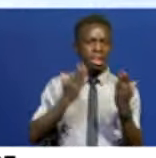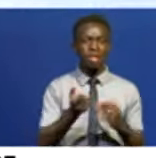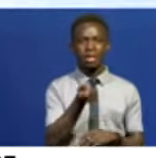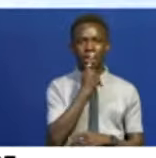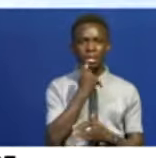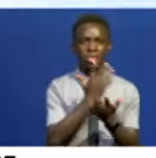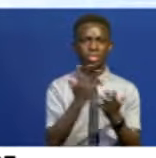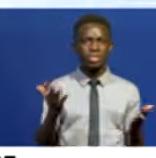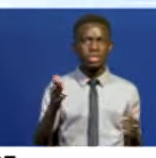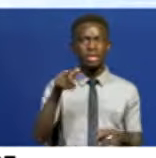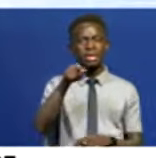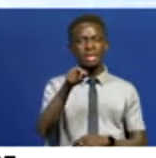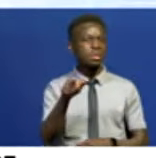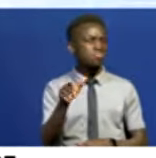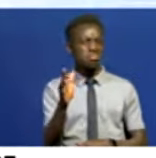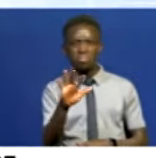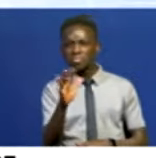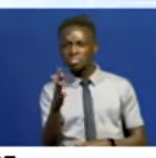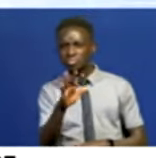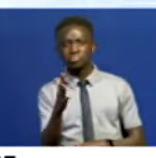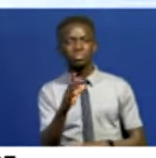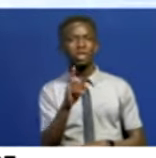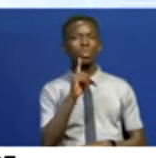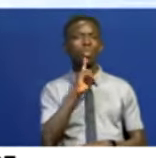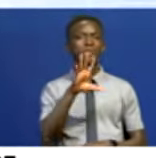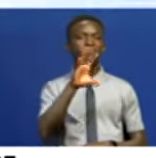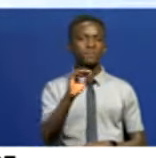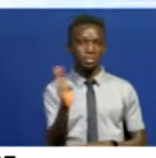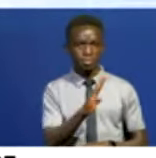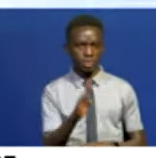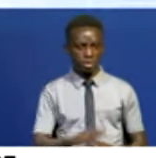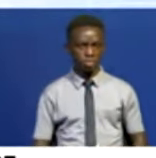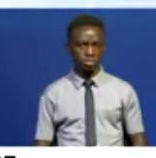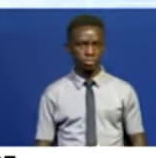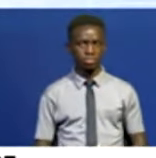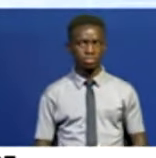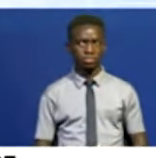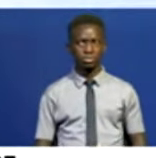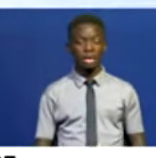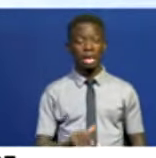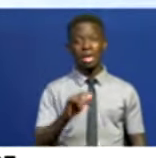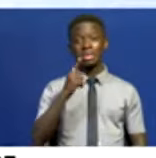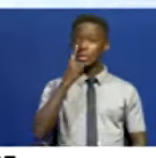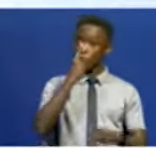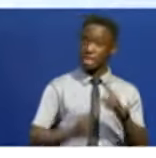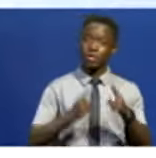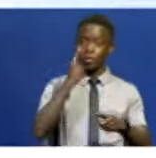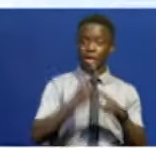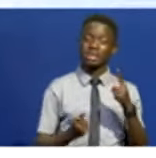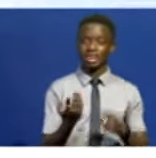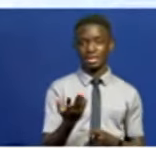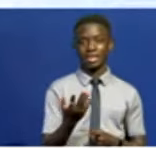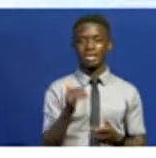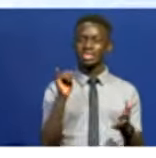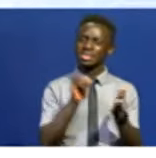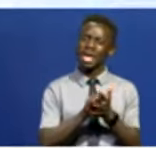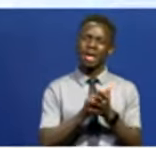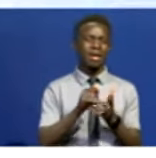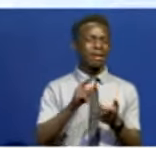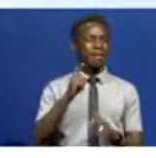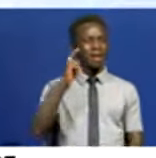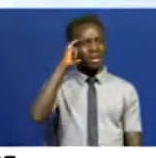in the region of 150 billion, thereabout, Kenya shillings yearly. That is huge, and